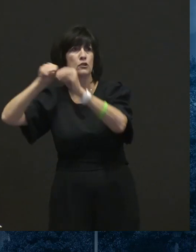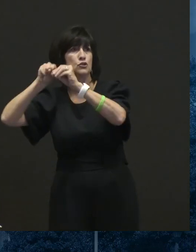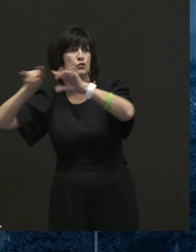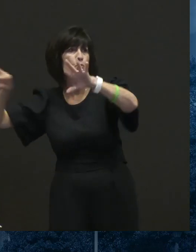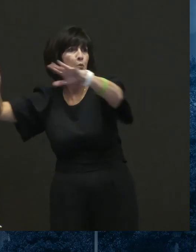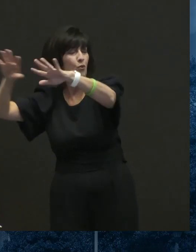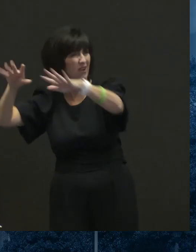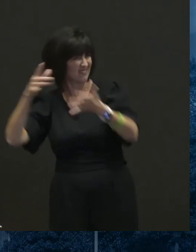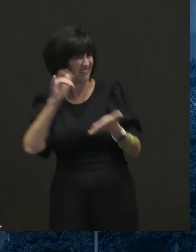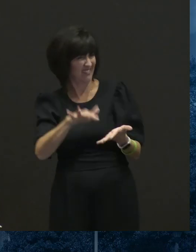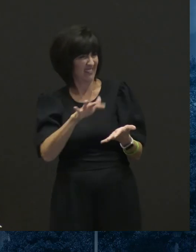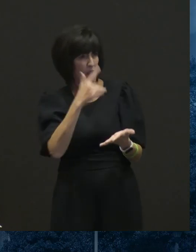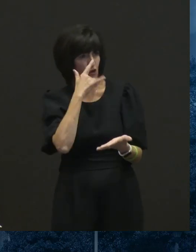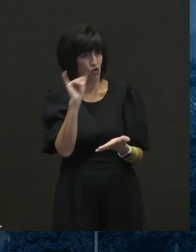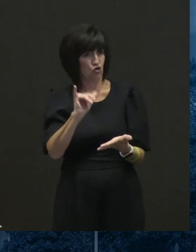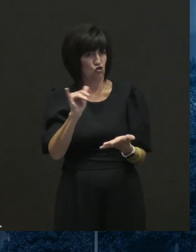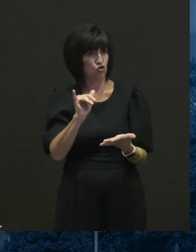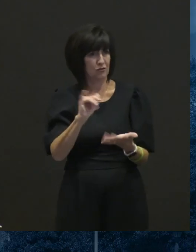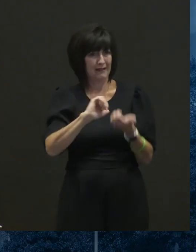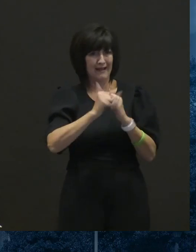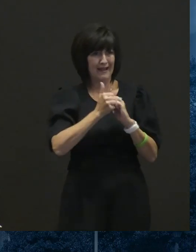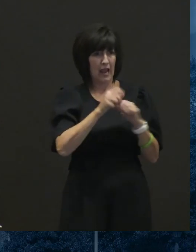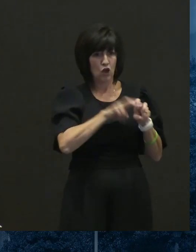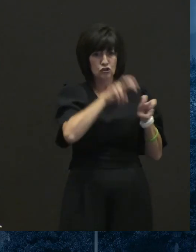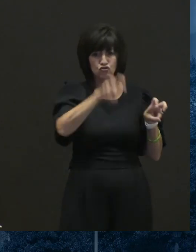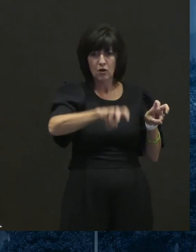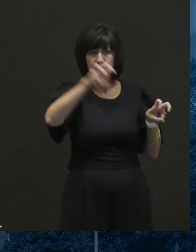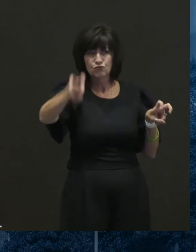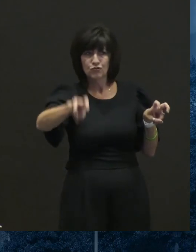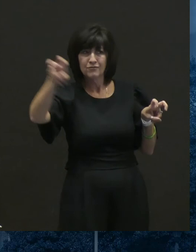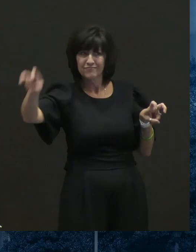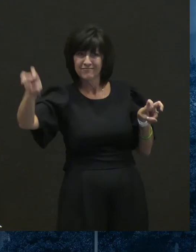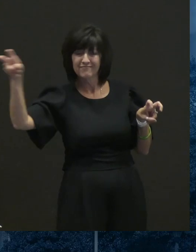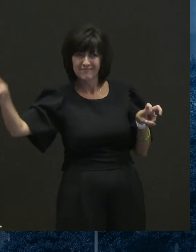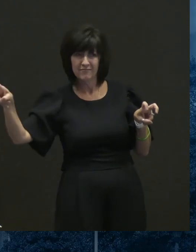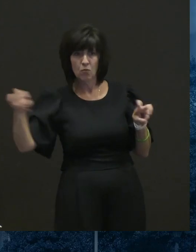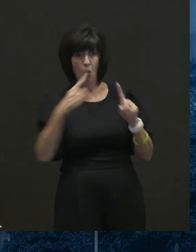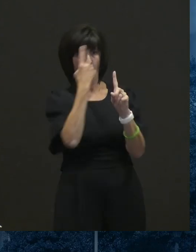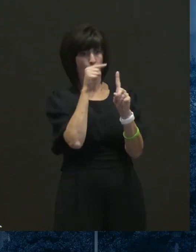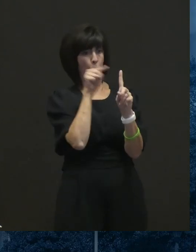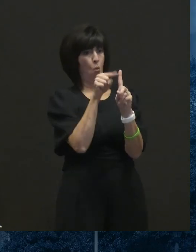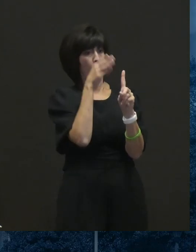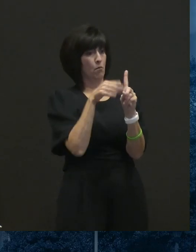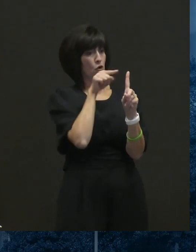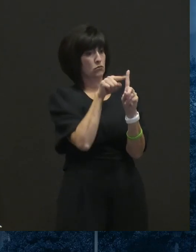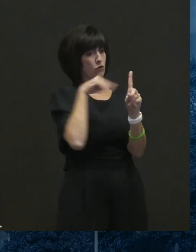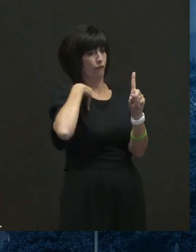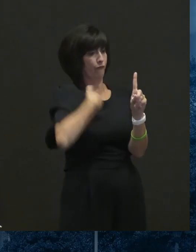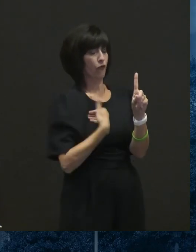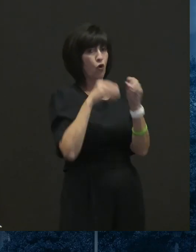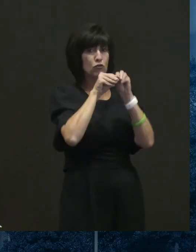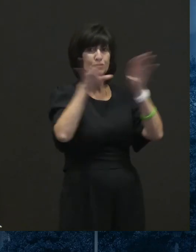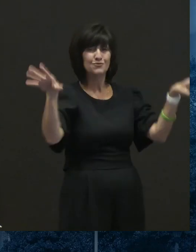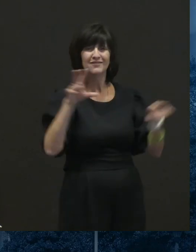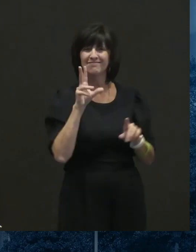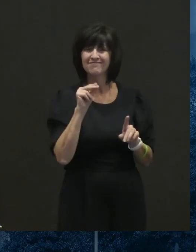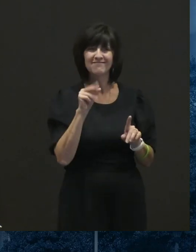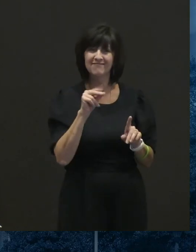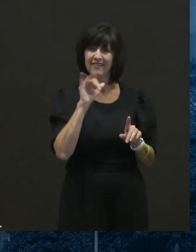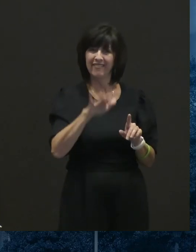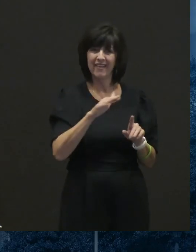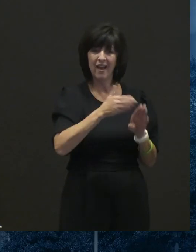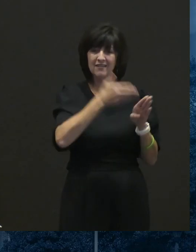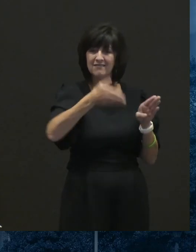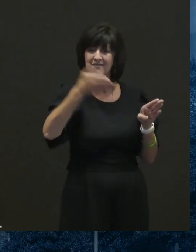push all of that down. We don't have one thing to point to. We were worried about Labor Day and the effect of that. Haven't quite